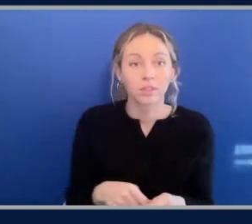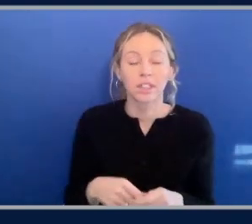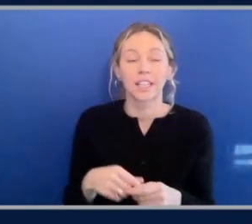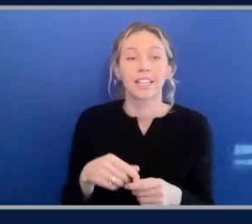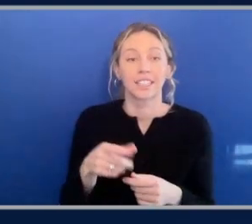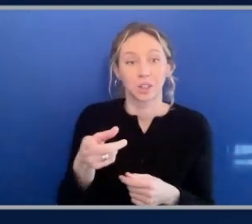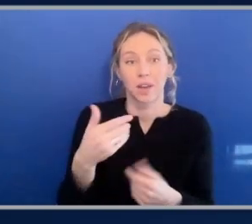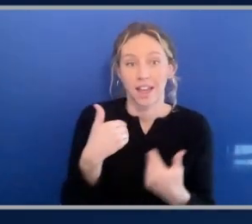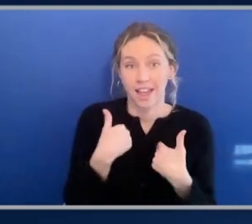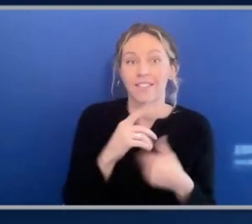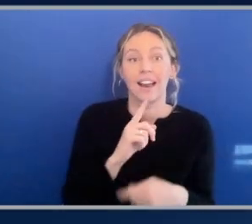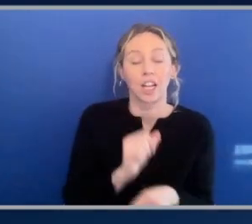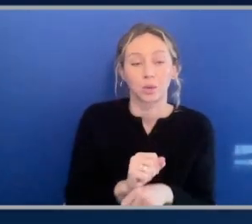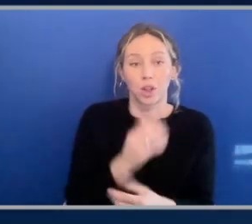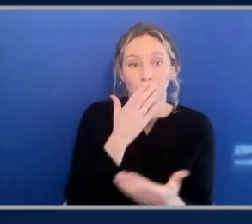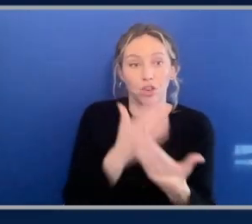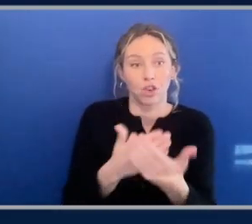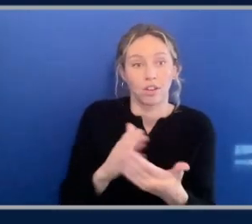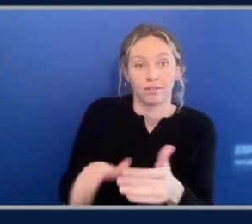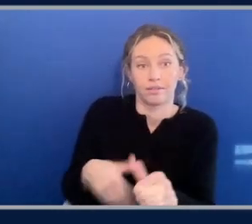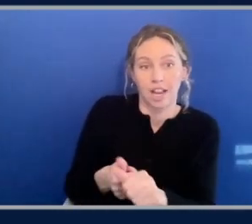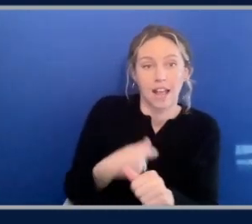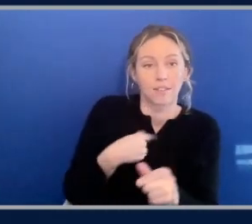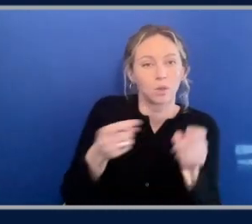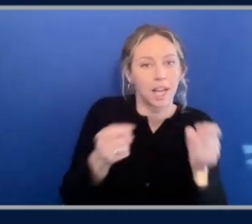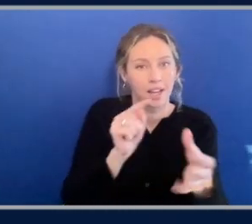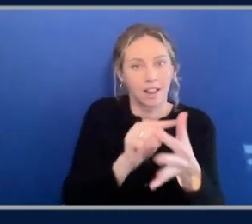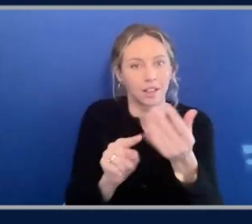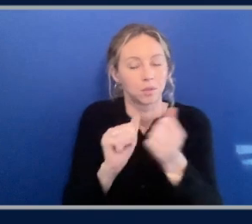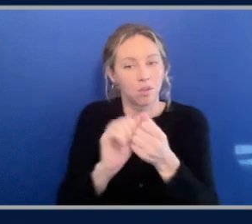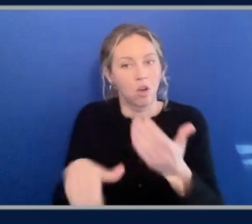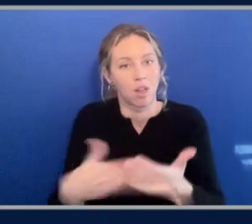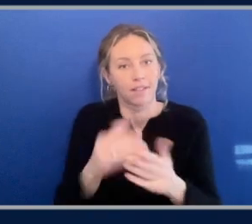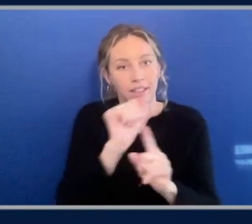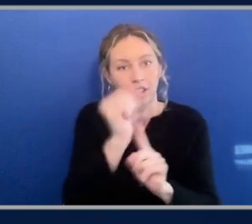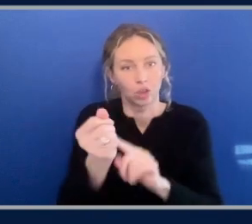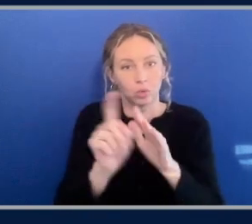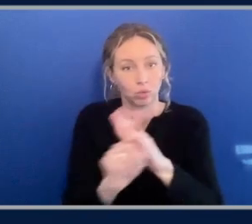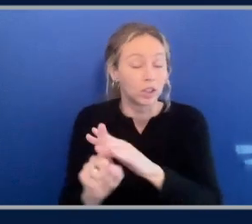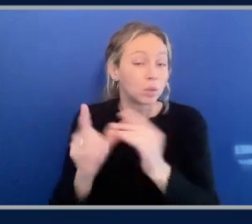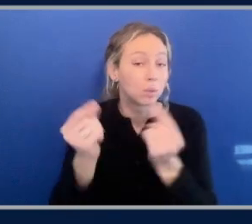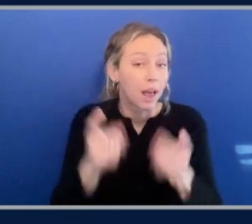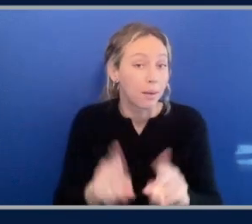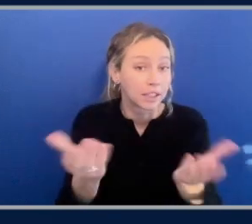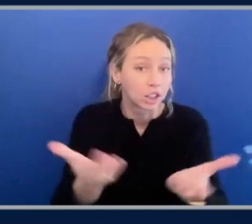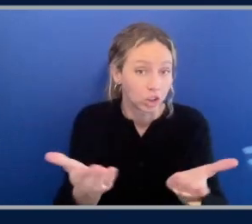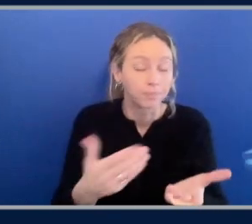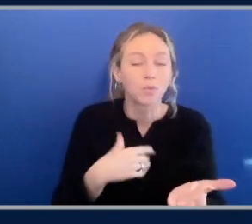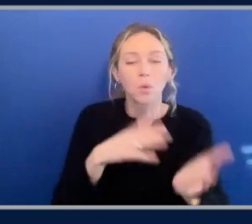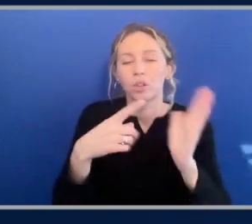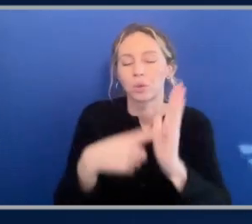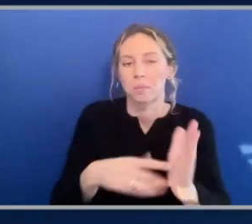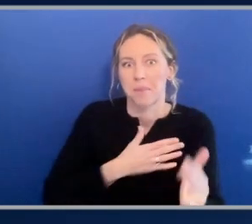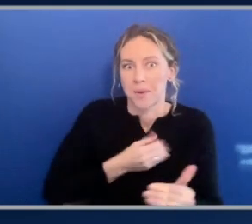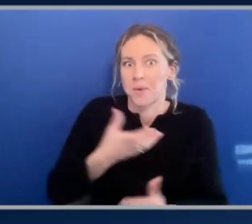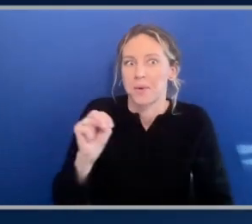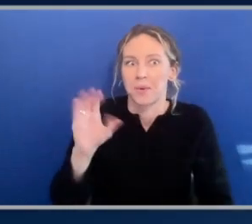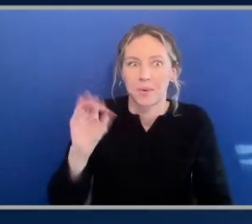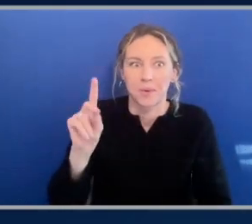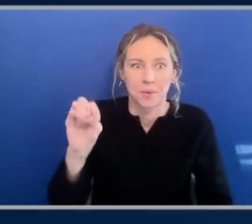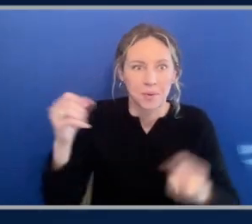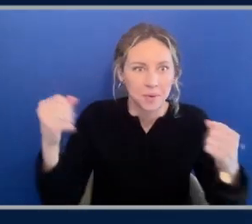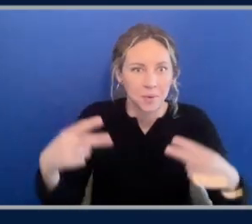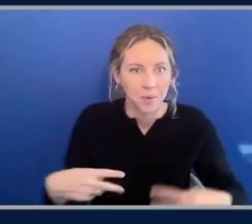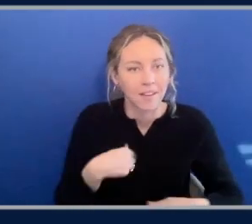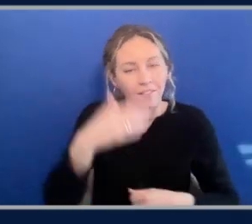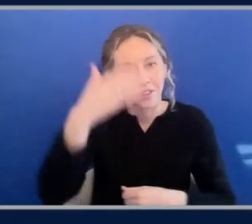got an actual good fallback path, and we have to handle that in all of these cases. And that's what's going on right here. So let me remind myself about my own code because I forgot what the parameter